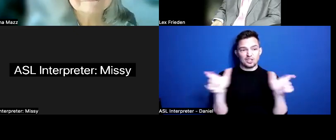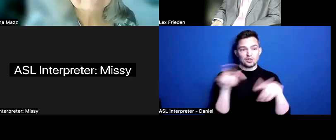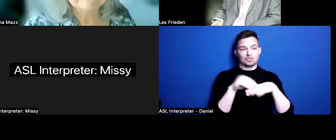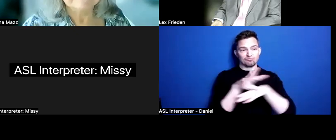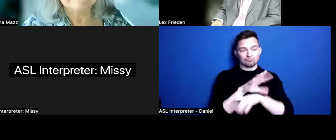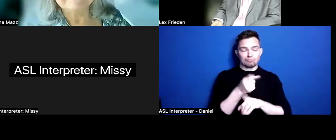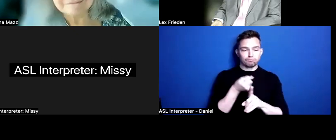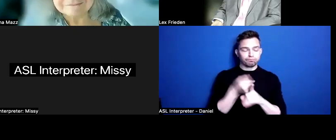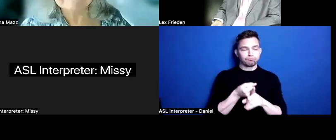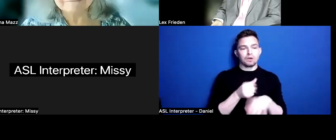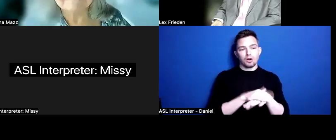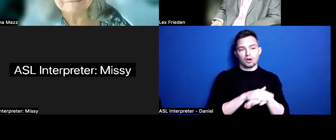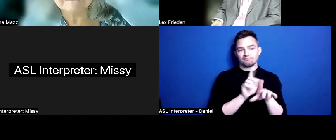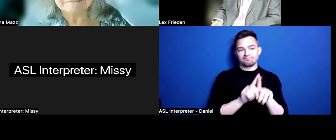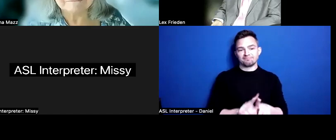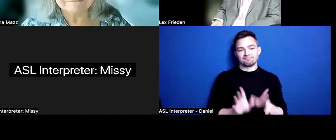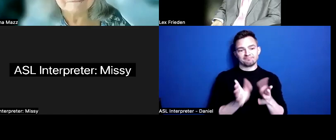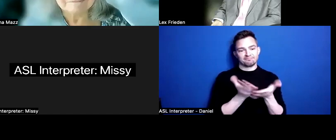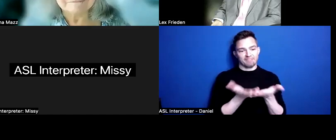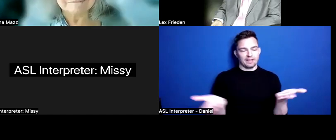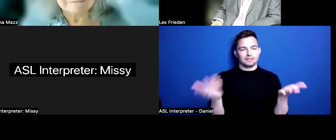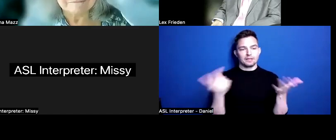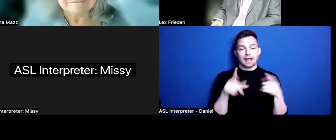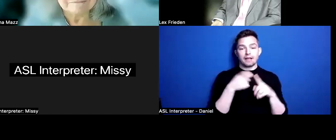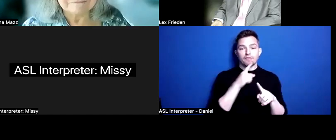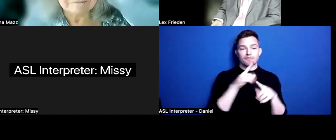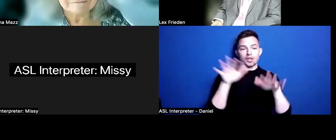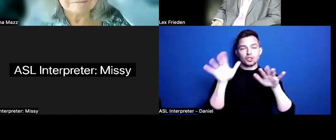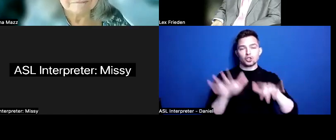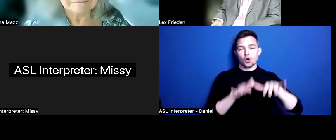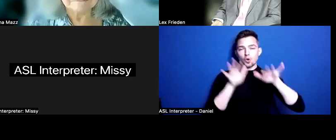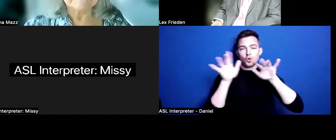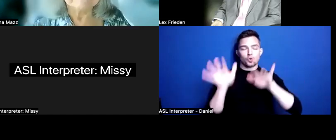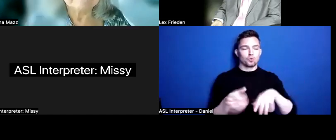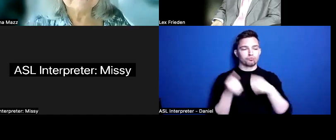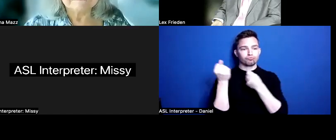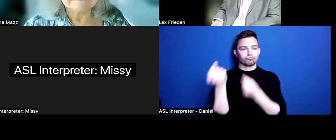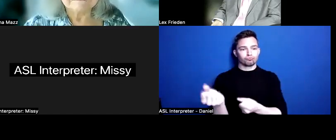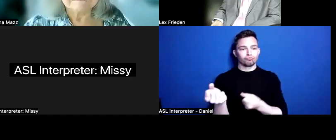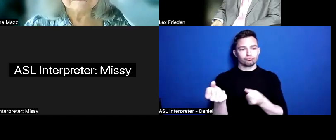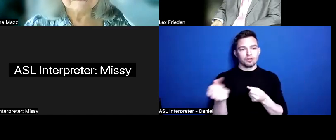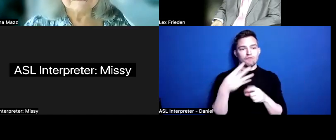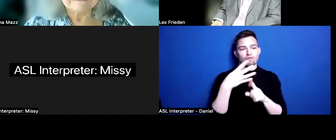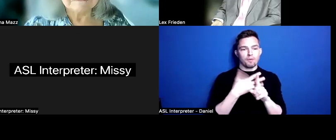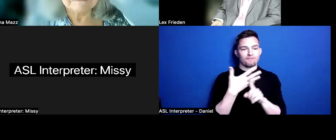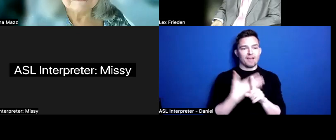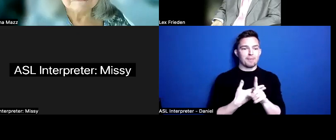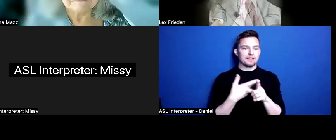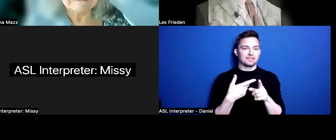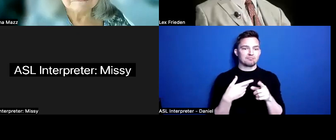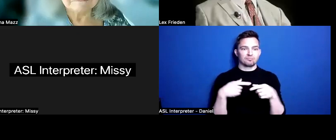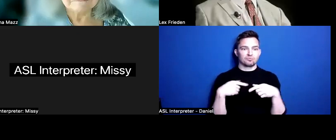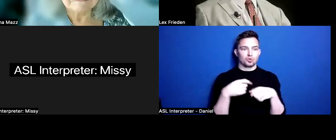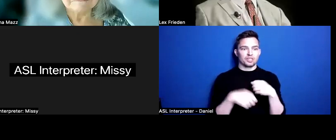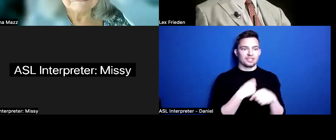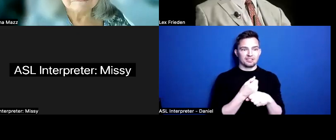impact on things, you know, and such. I come from a very snowy, you know, 4 months, 5 months of the year, you know, area